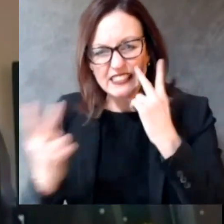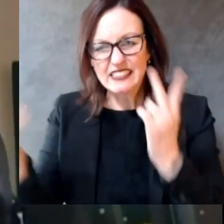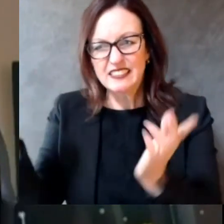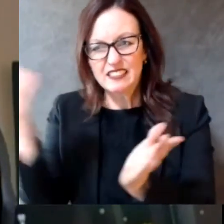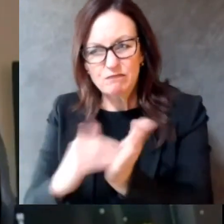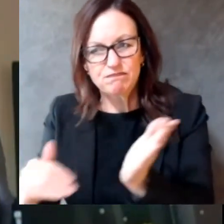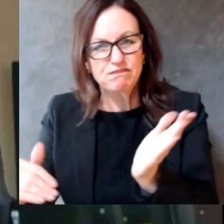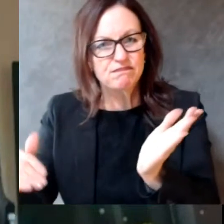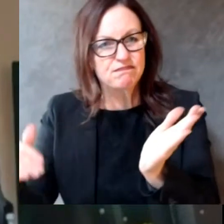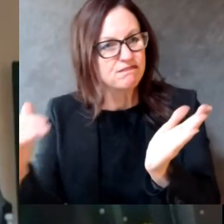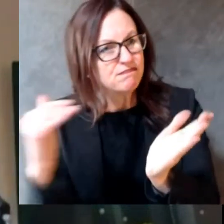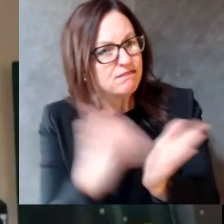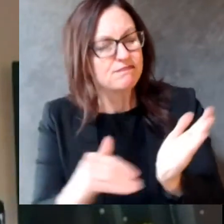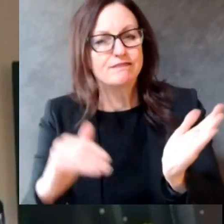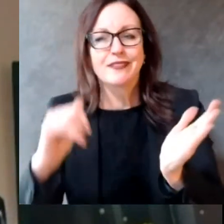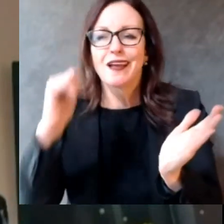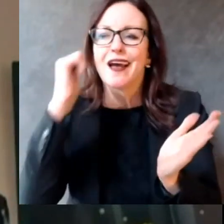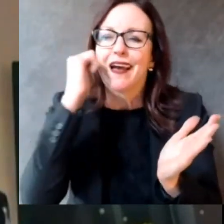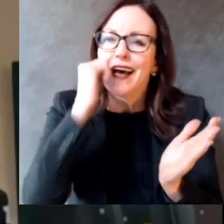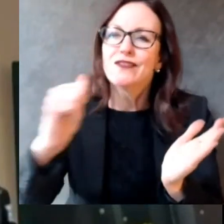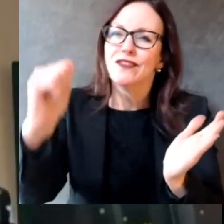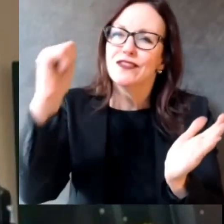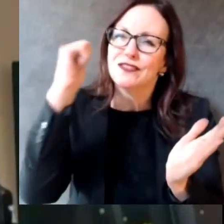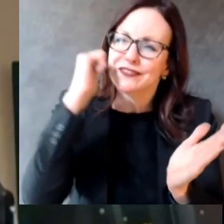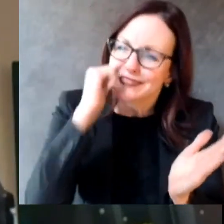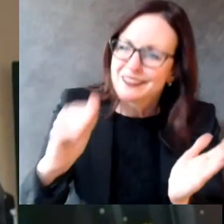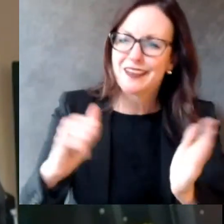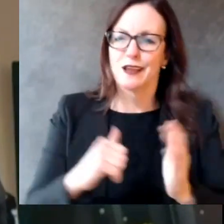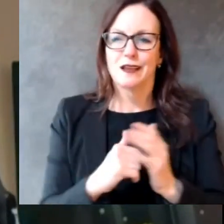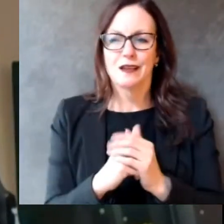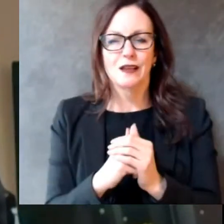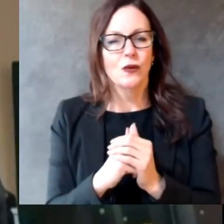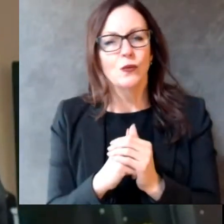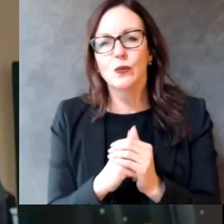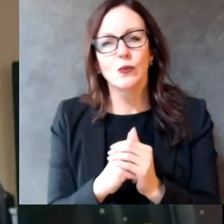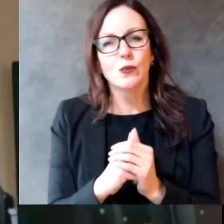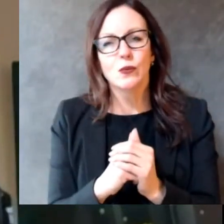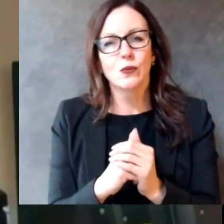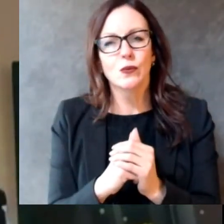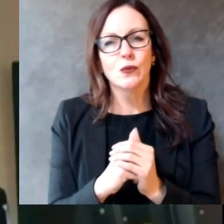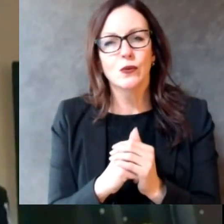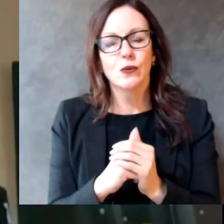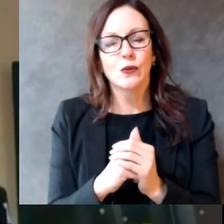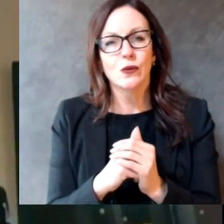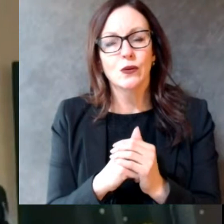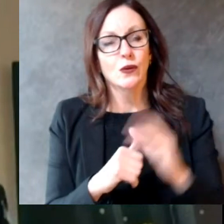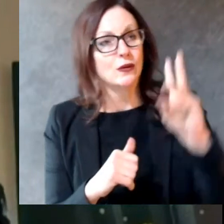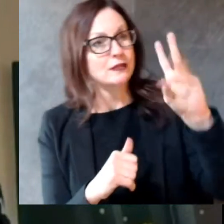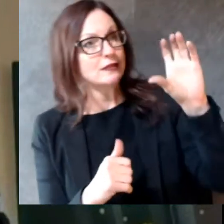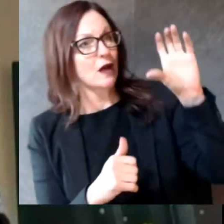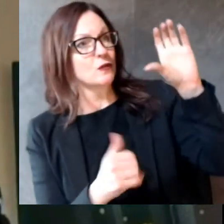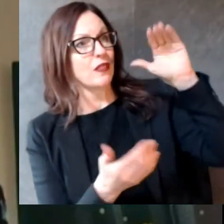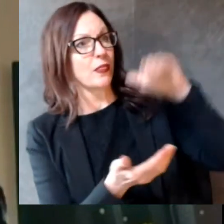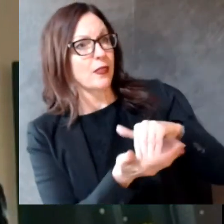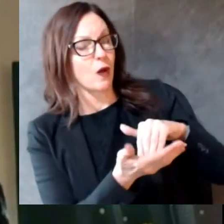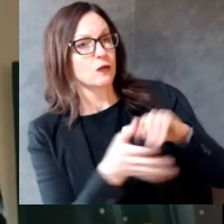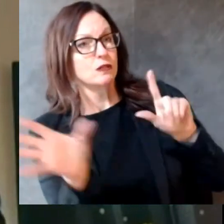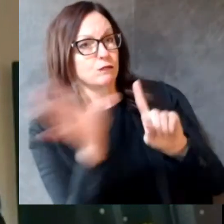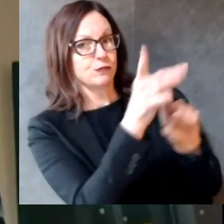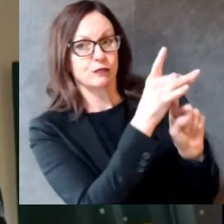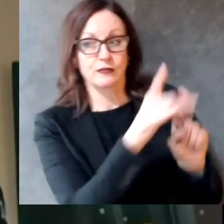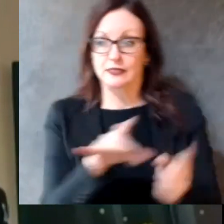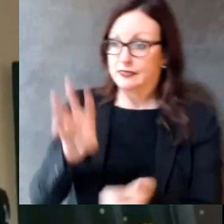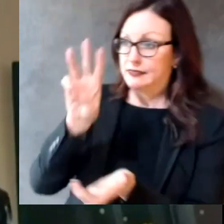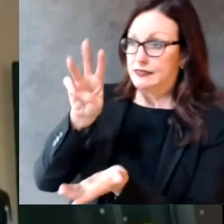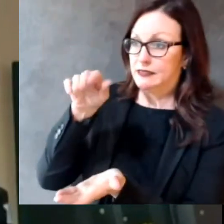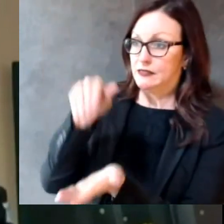year, has been a year of loss. Many of us have grieved loved ones lost, and all of us have